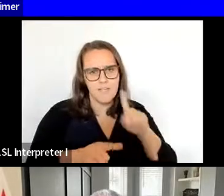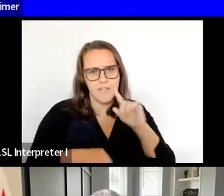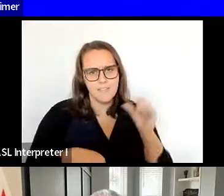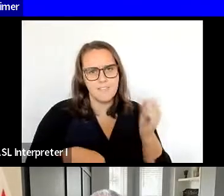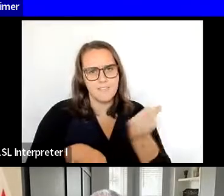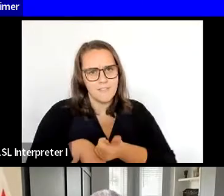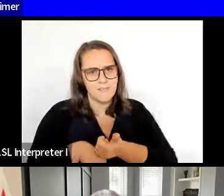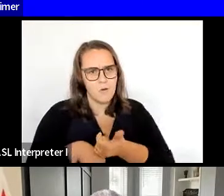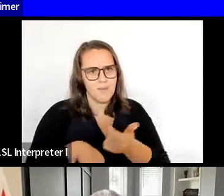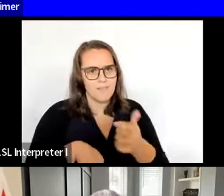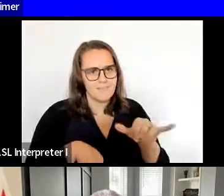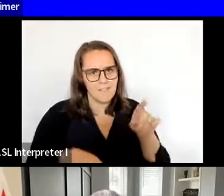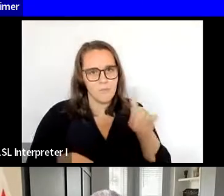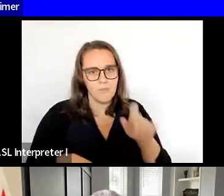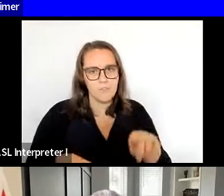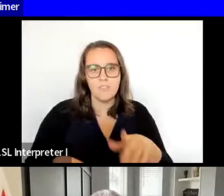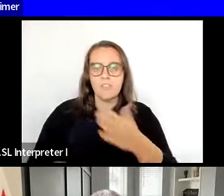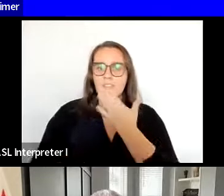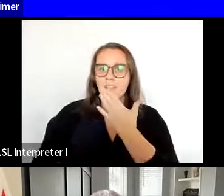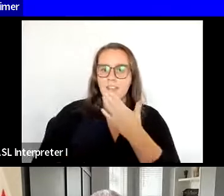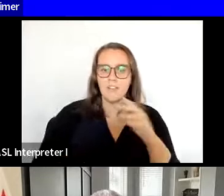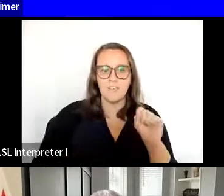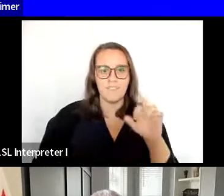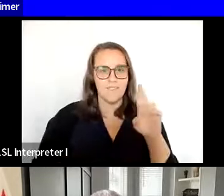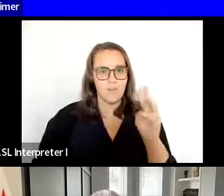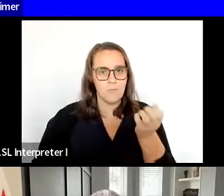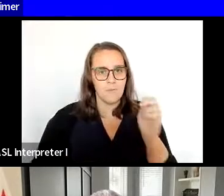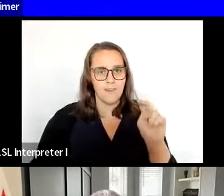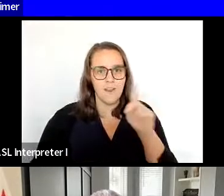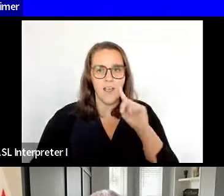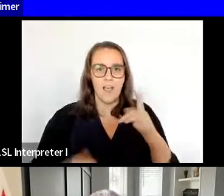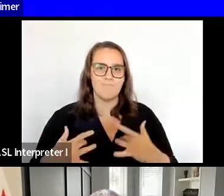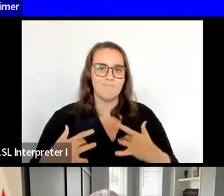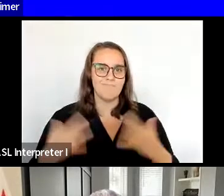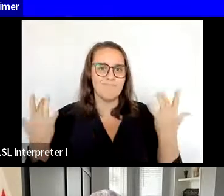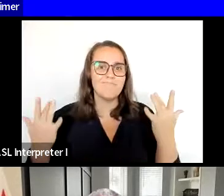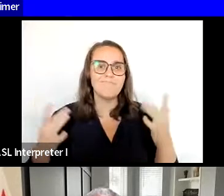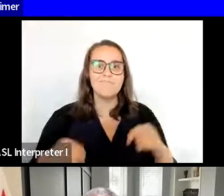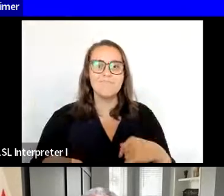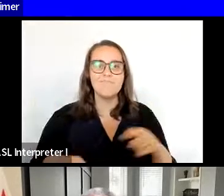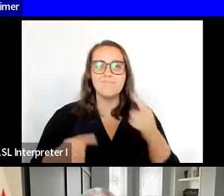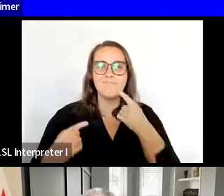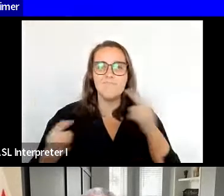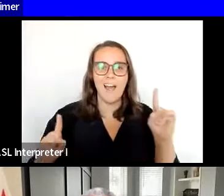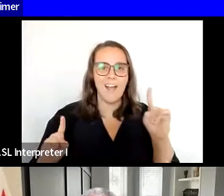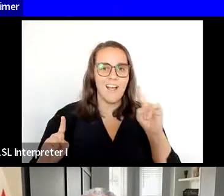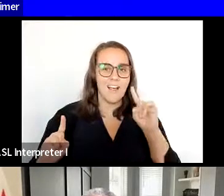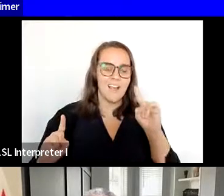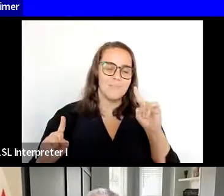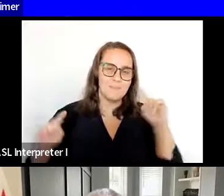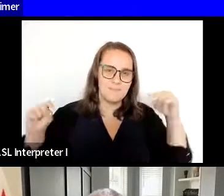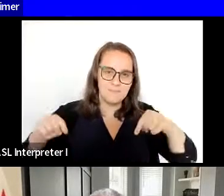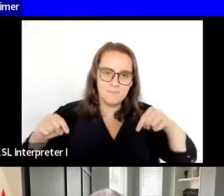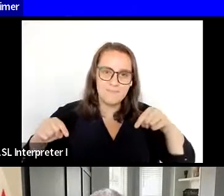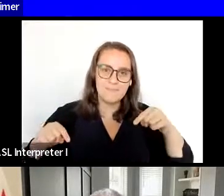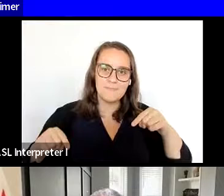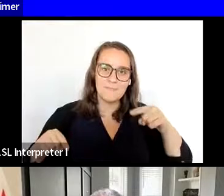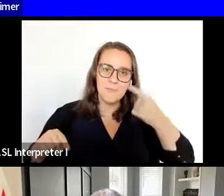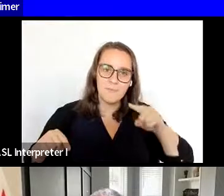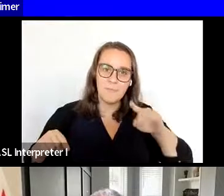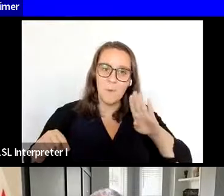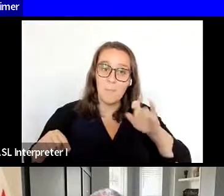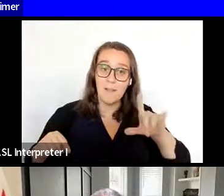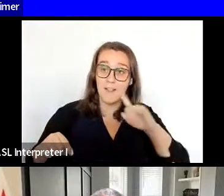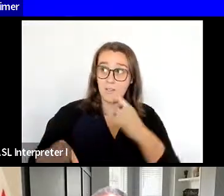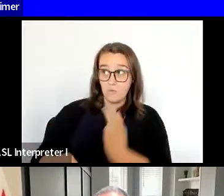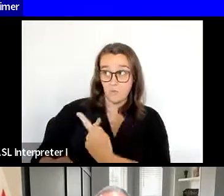you, Councilmember Silverman. I'm really excited that we're finally getting to this point. We started working